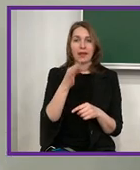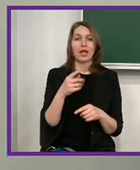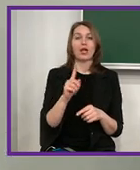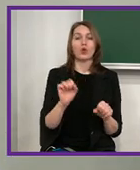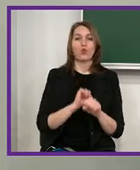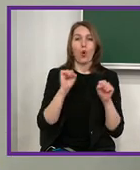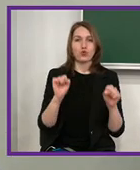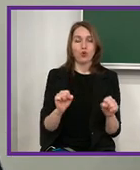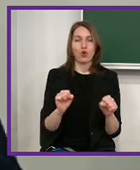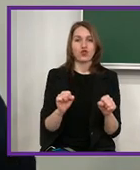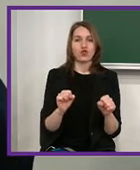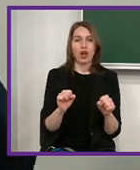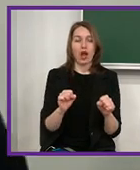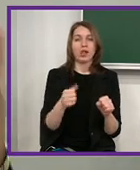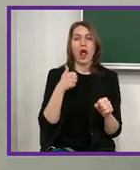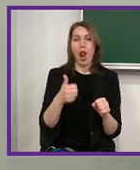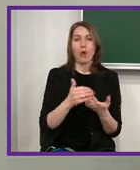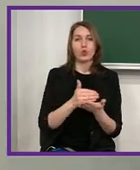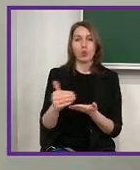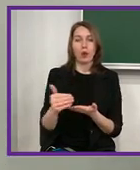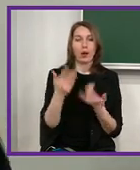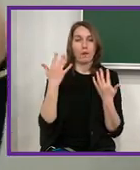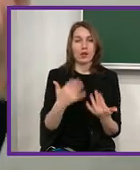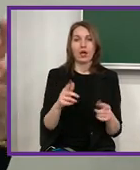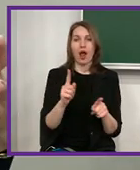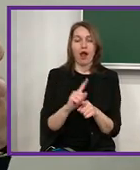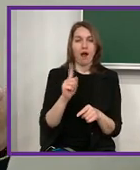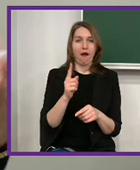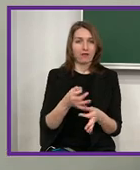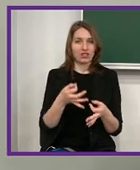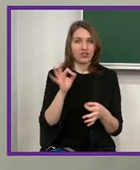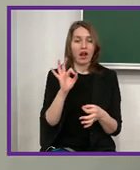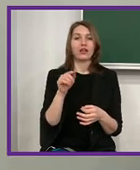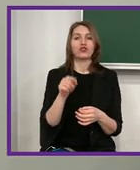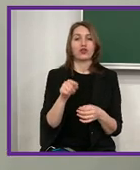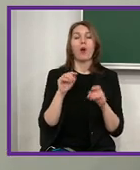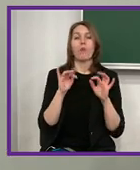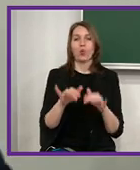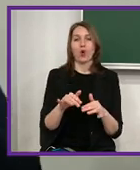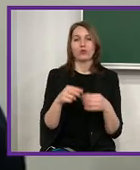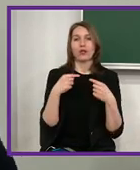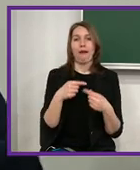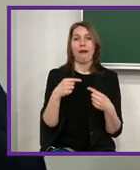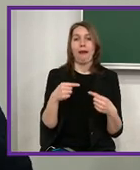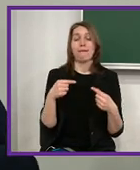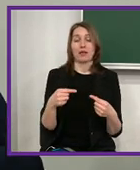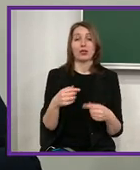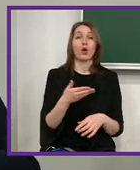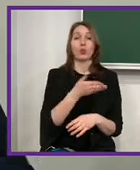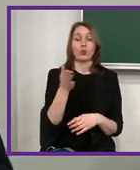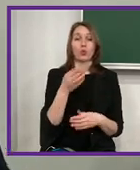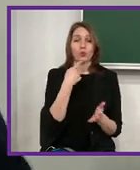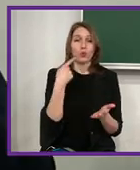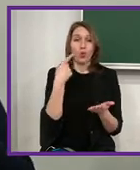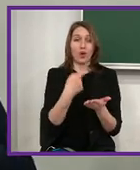of the process to make sure that you do a human rights impact assessment, you identify the impacts, you come up with some recommendations for designing appropriate